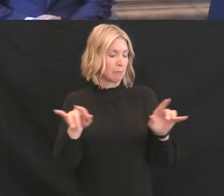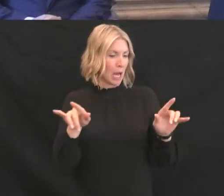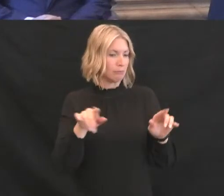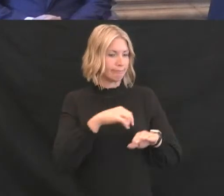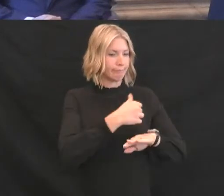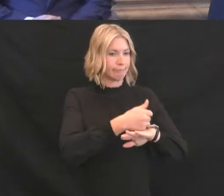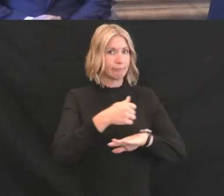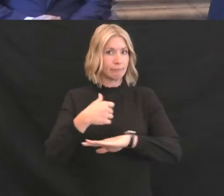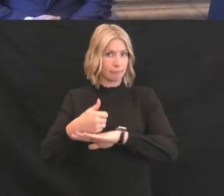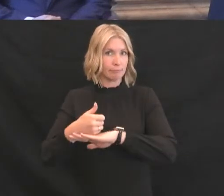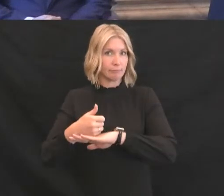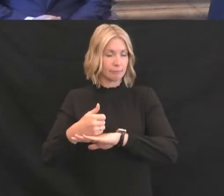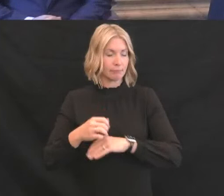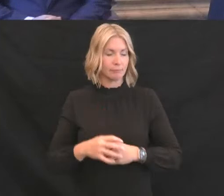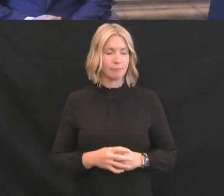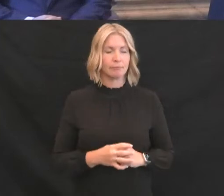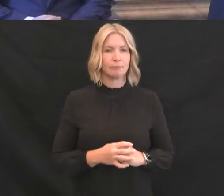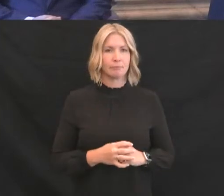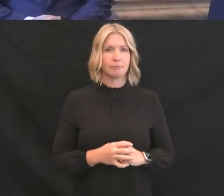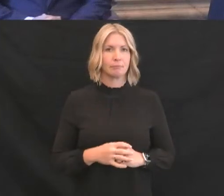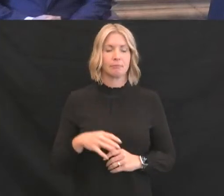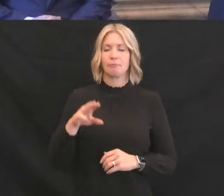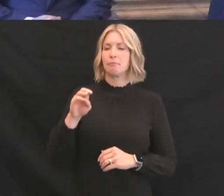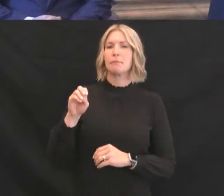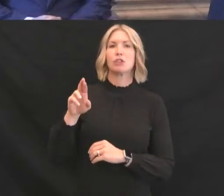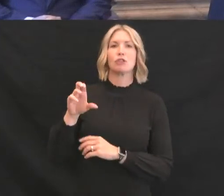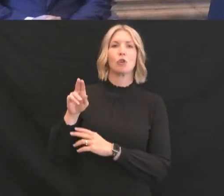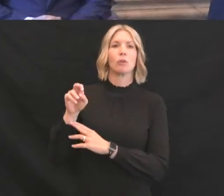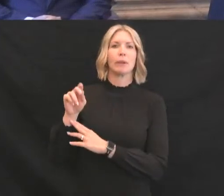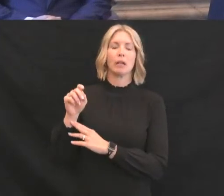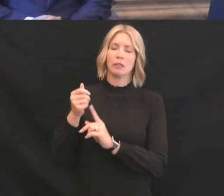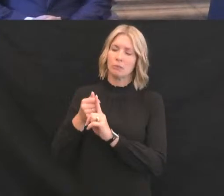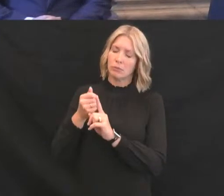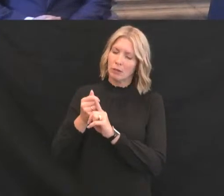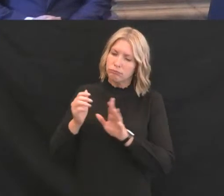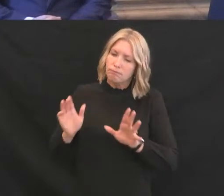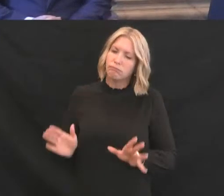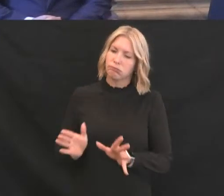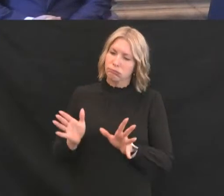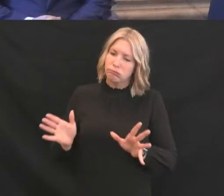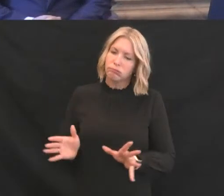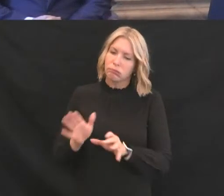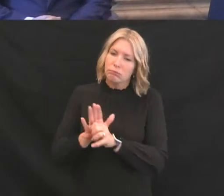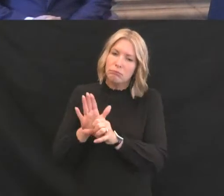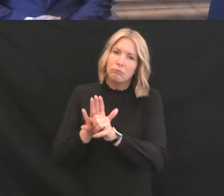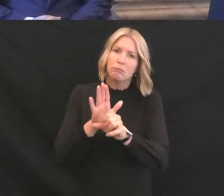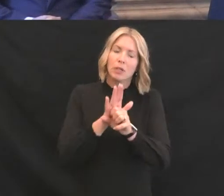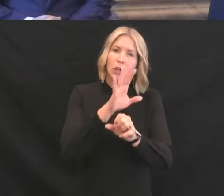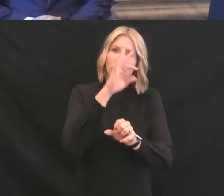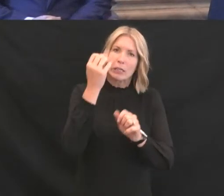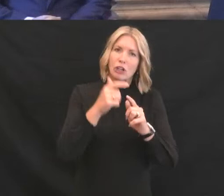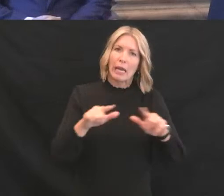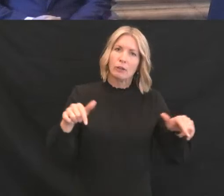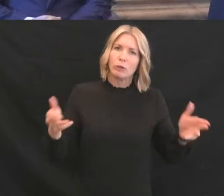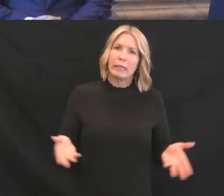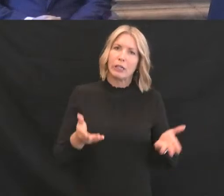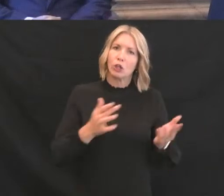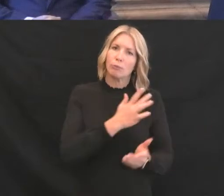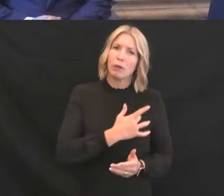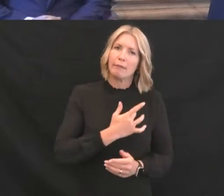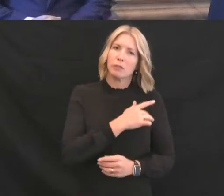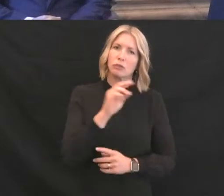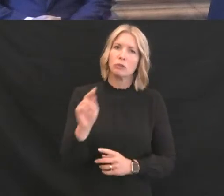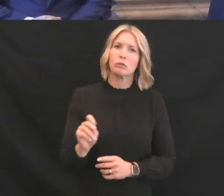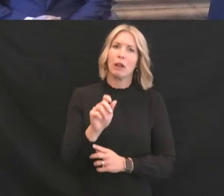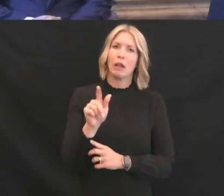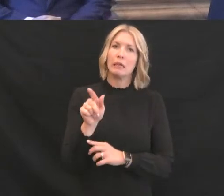Cormier has worked tirelessly to promote and preserve the French language and culture in this province. He quickly realized the importance of